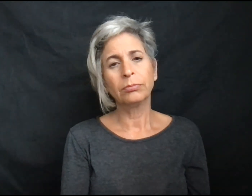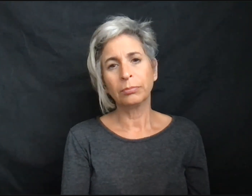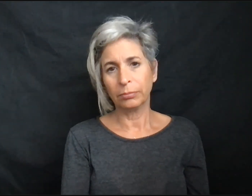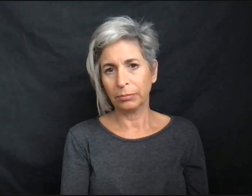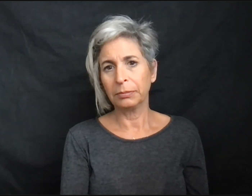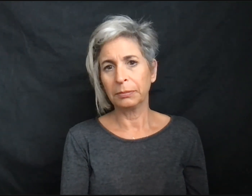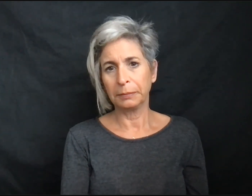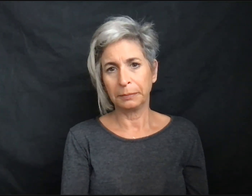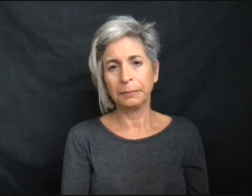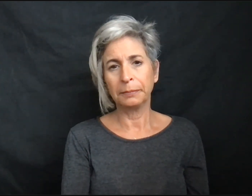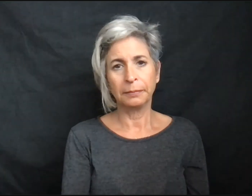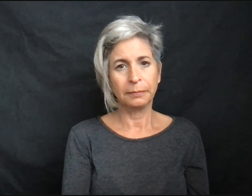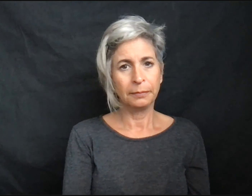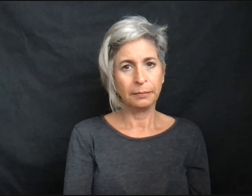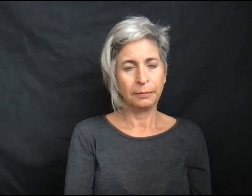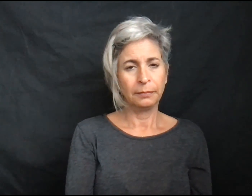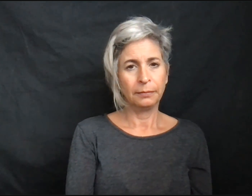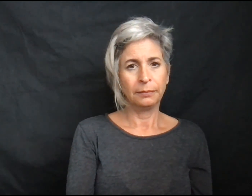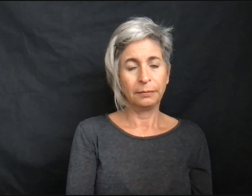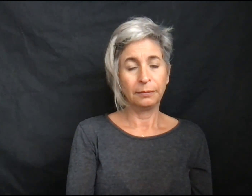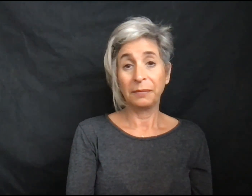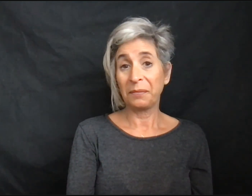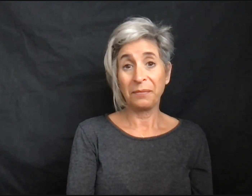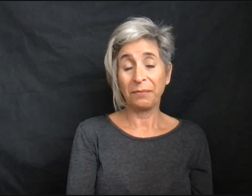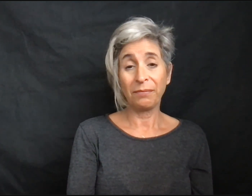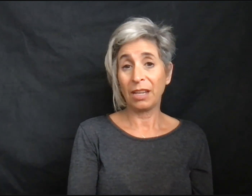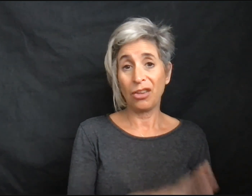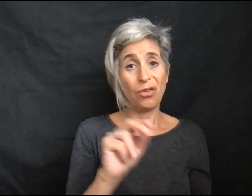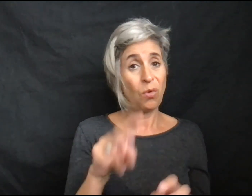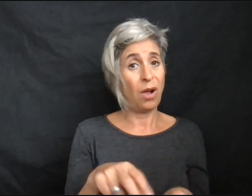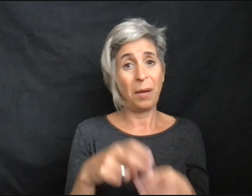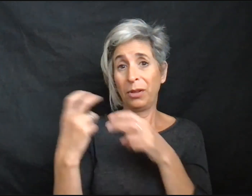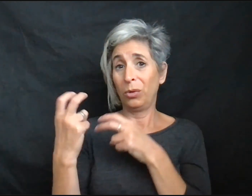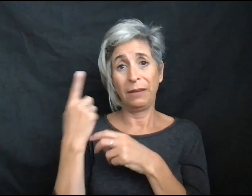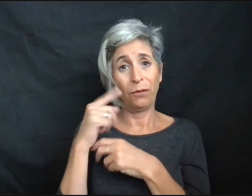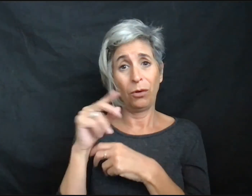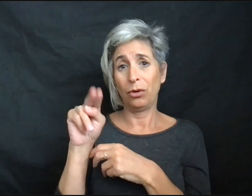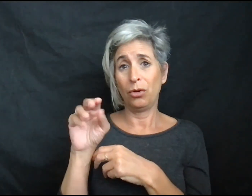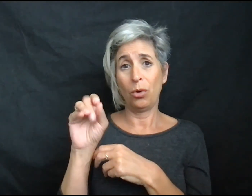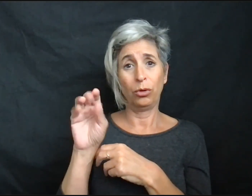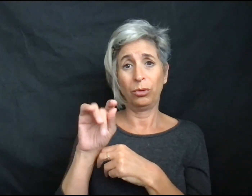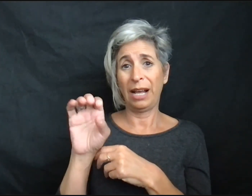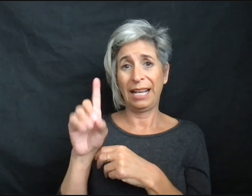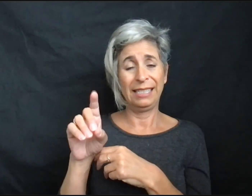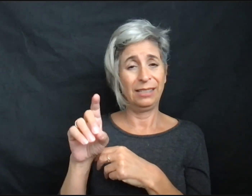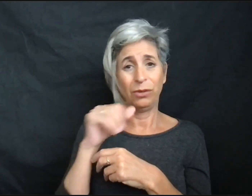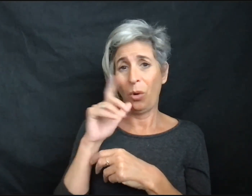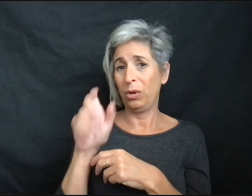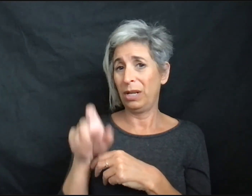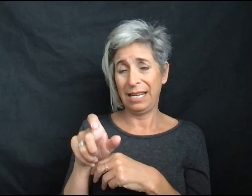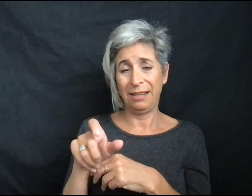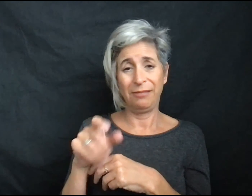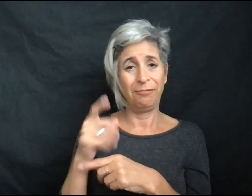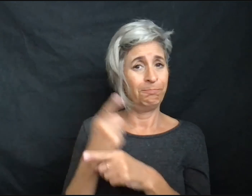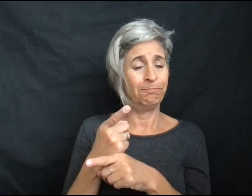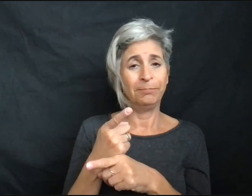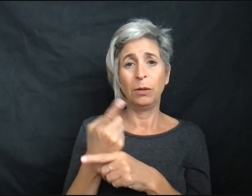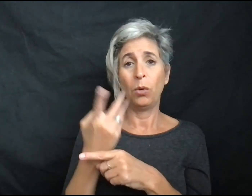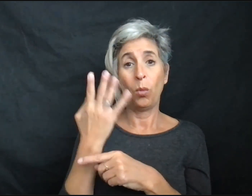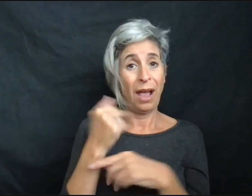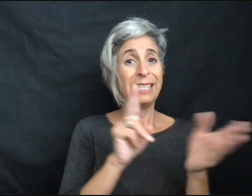And that no uploading of the notarized items with original signatures is needed. Is that